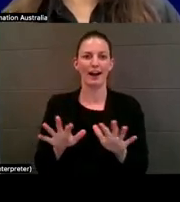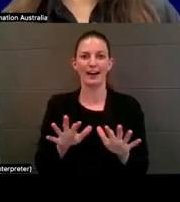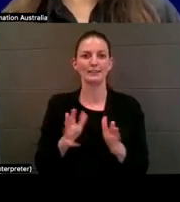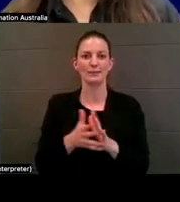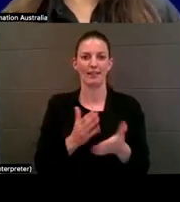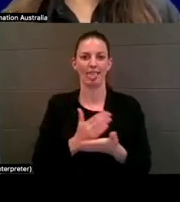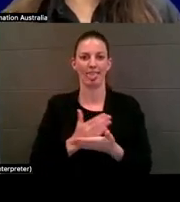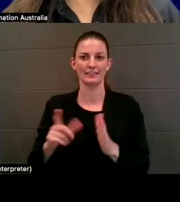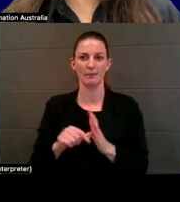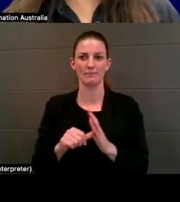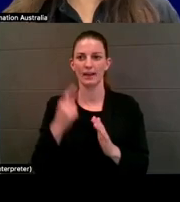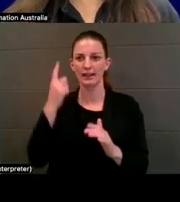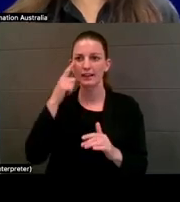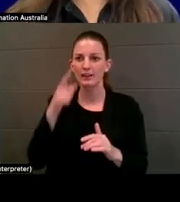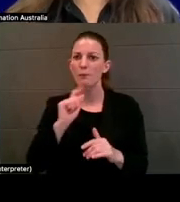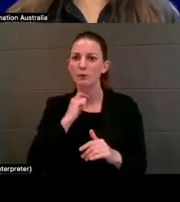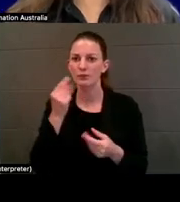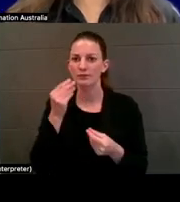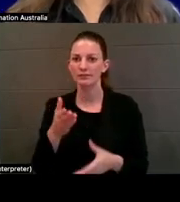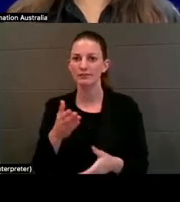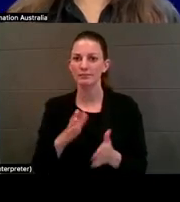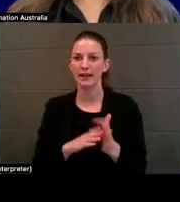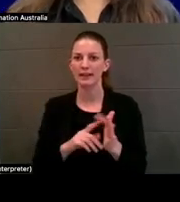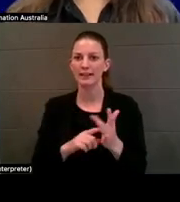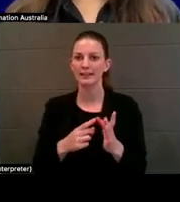I think you're on mute, Melanie.